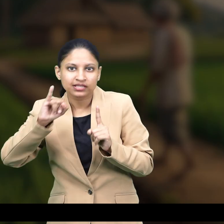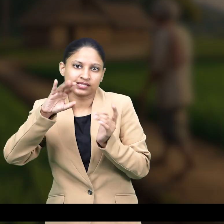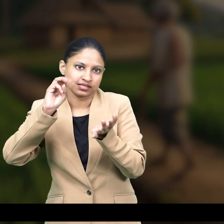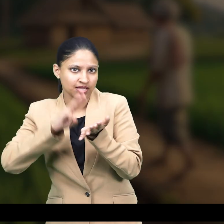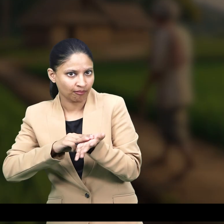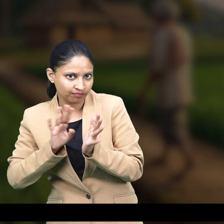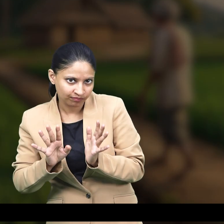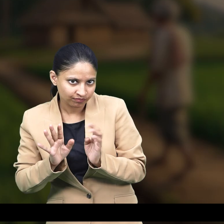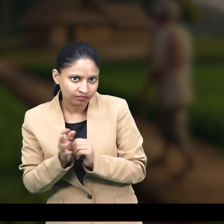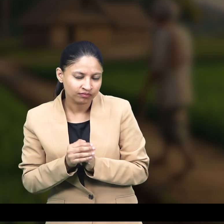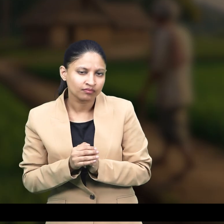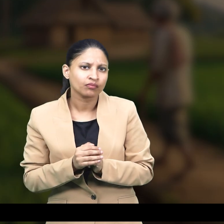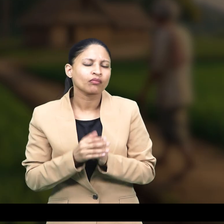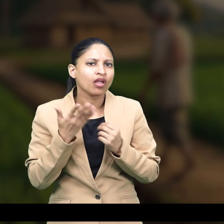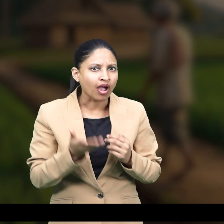Step 2.